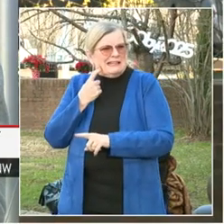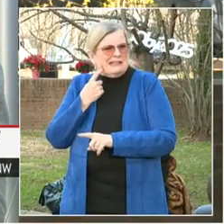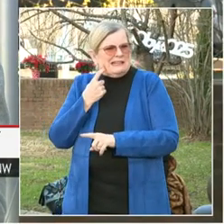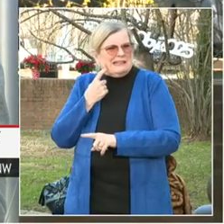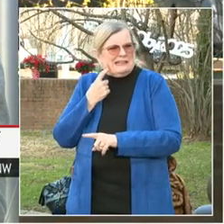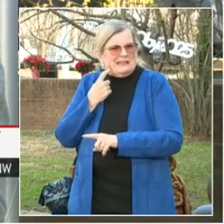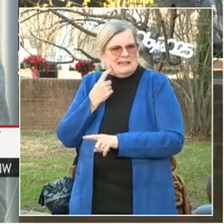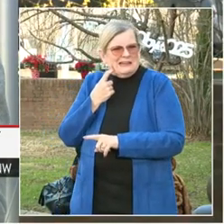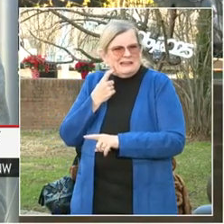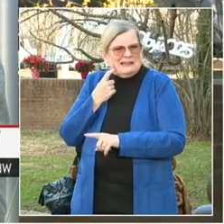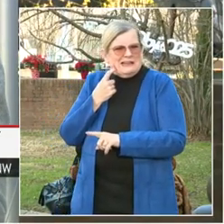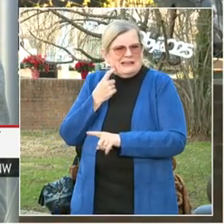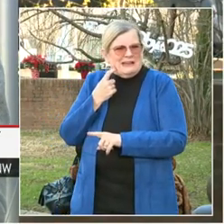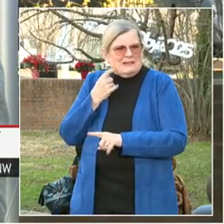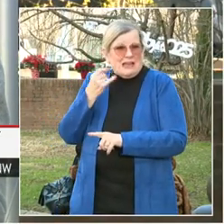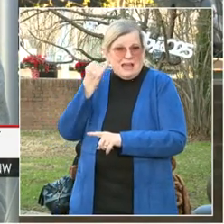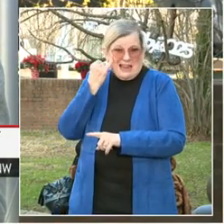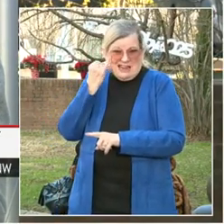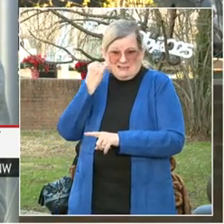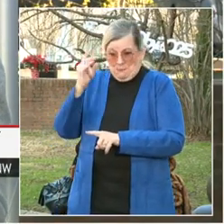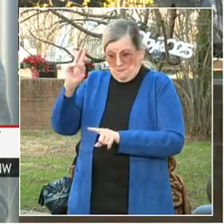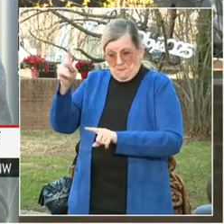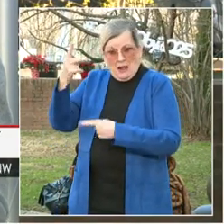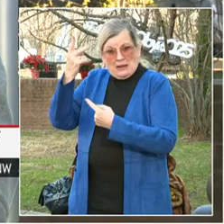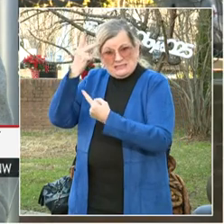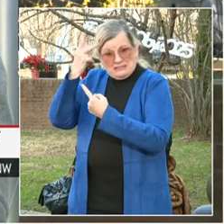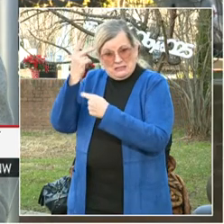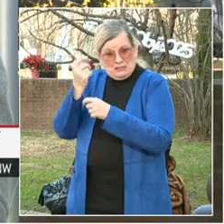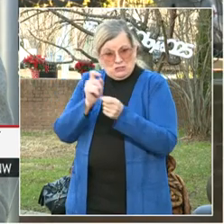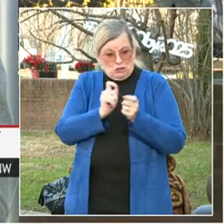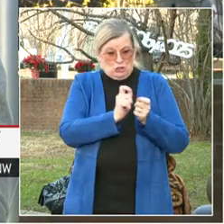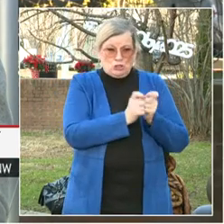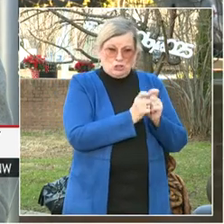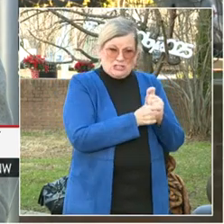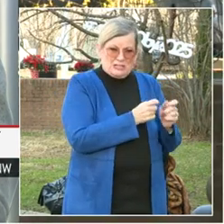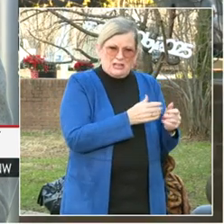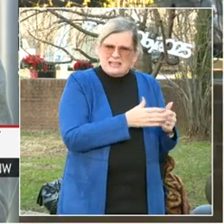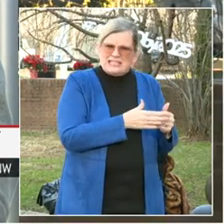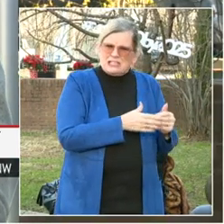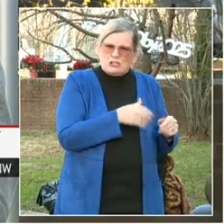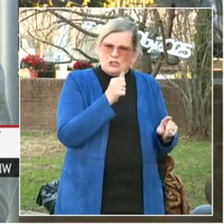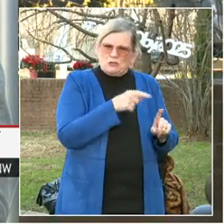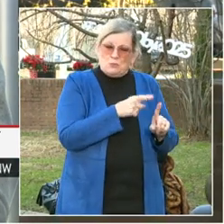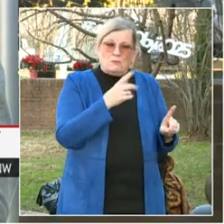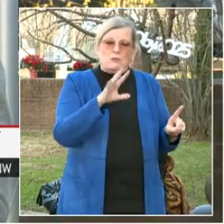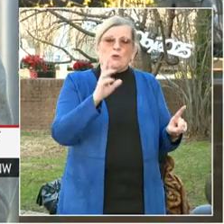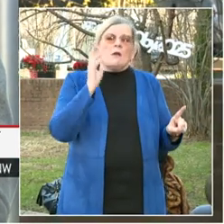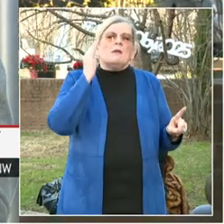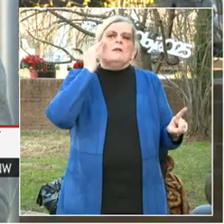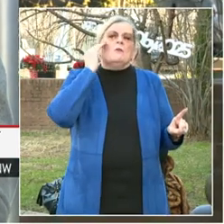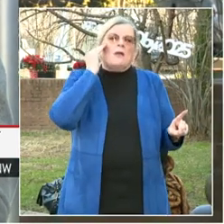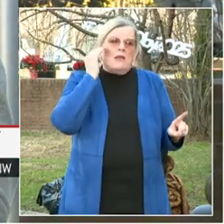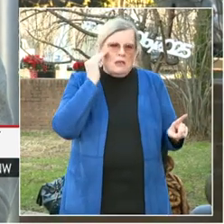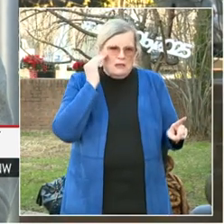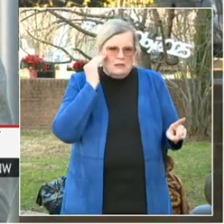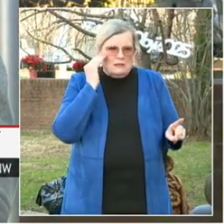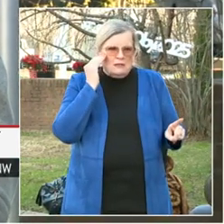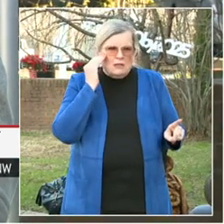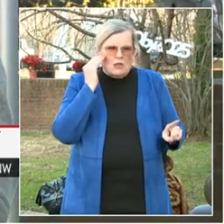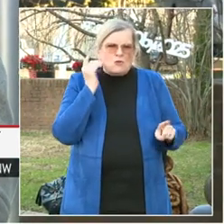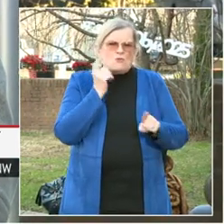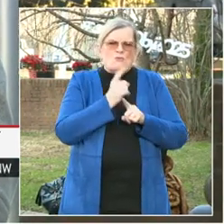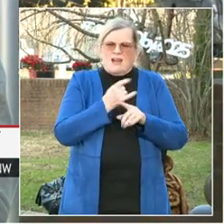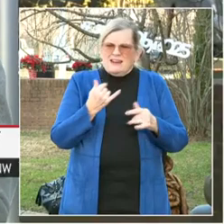politics of getting change to happen much easier if we had something other than abstract concepts